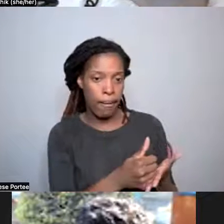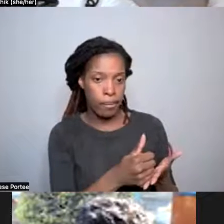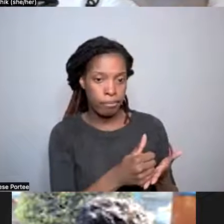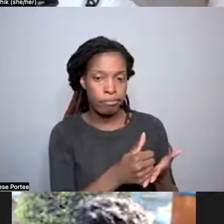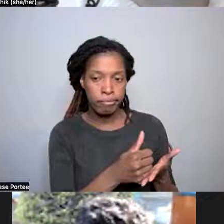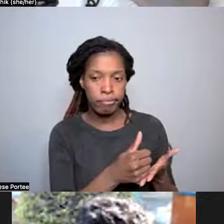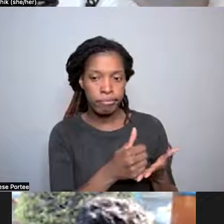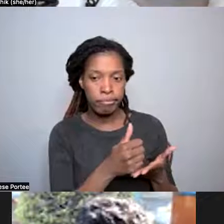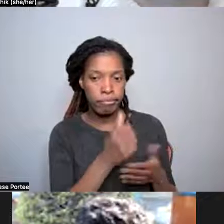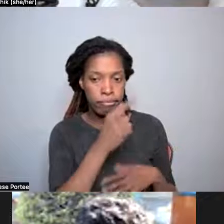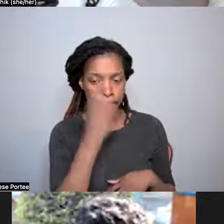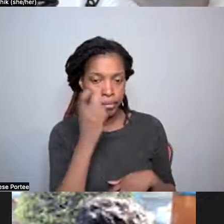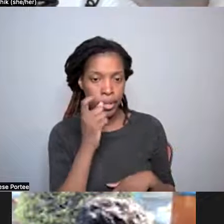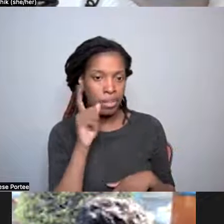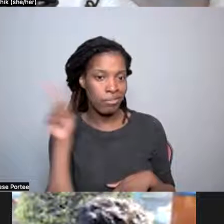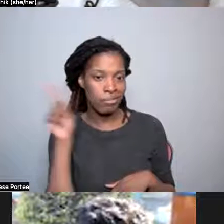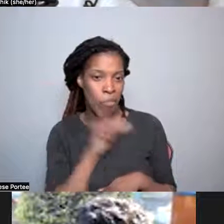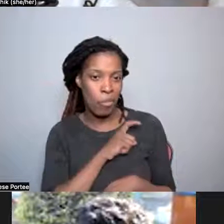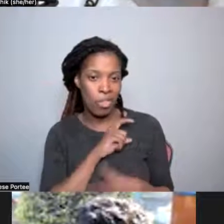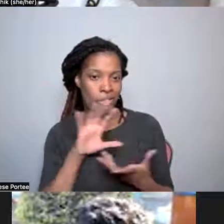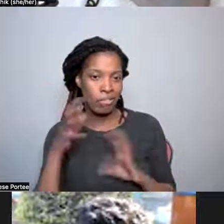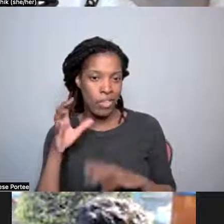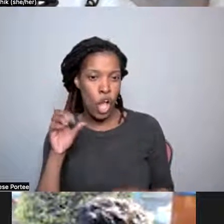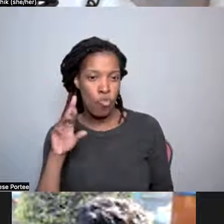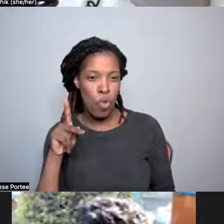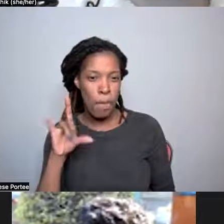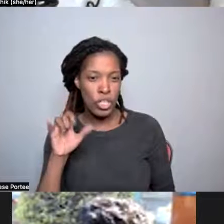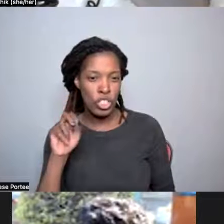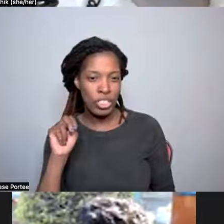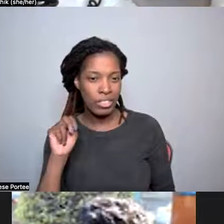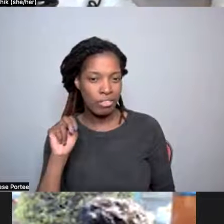the corruption in Kenya, which is too high.